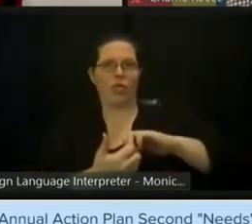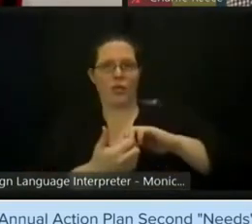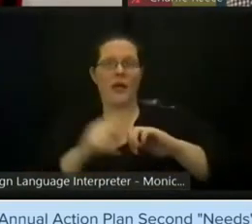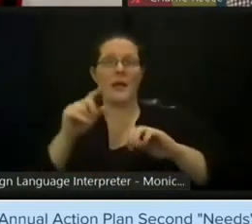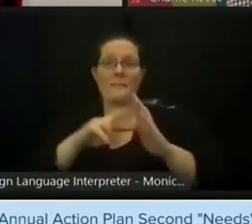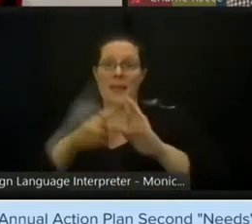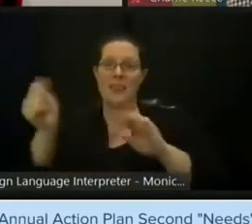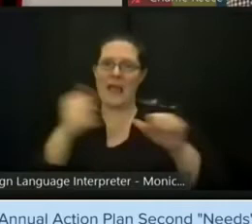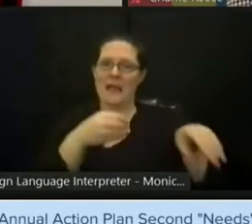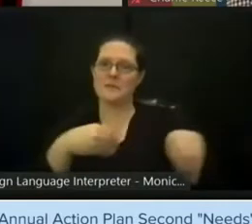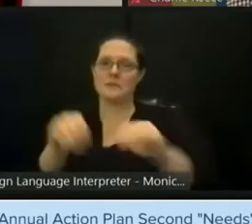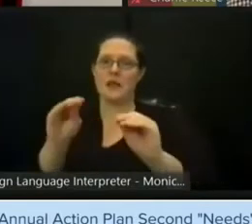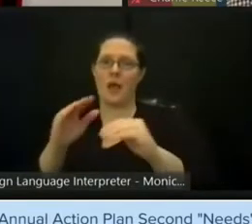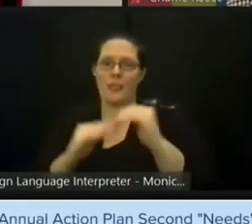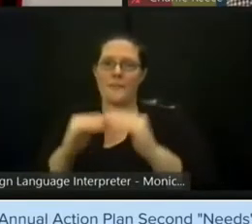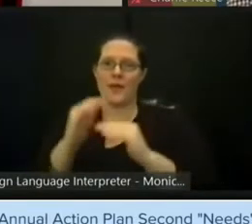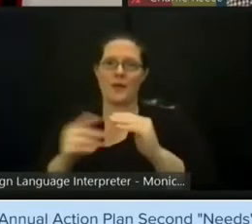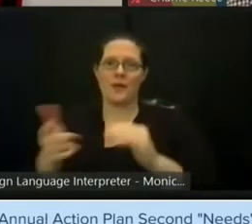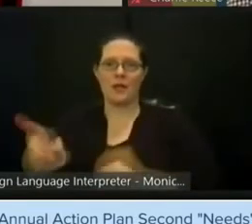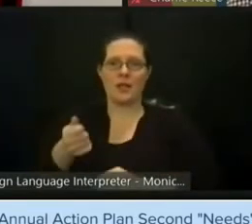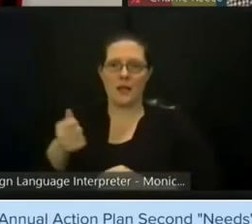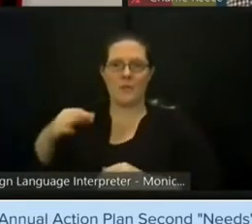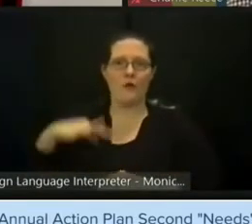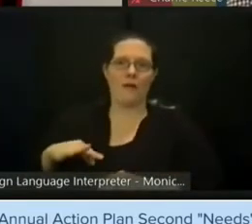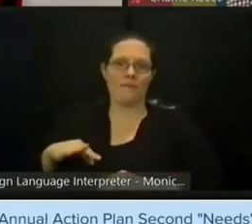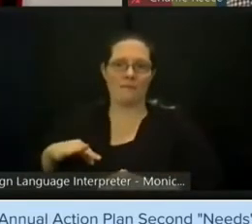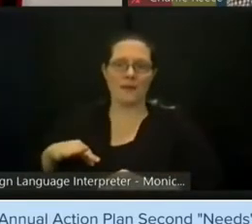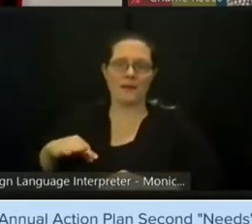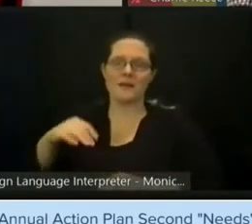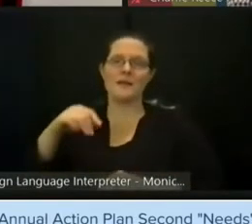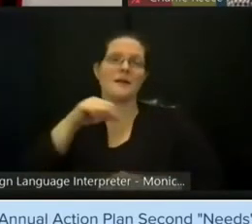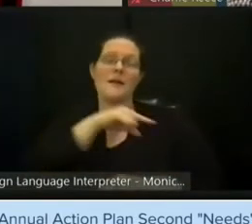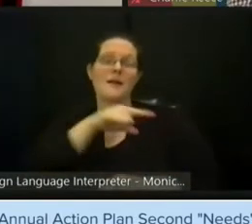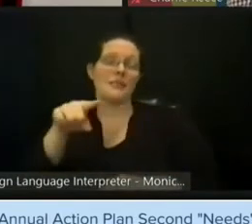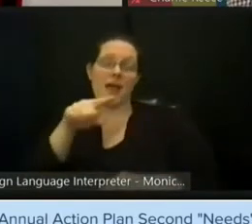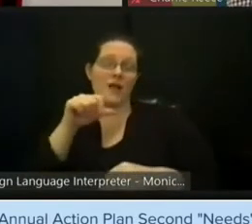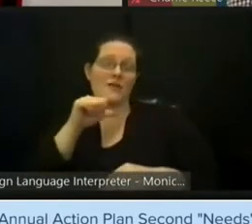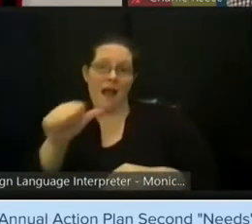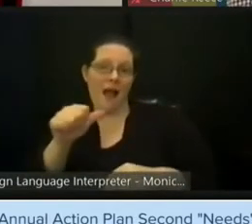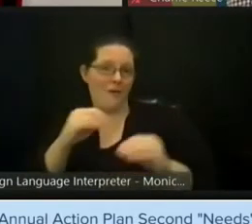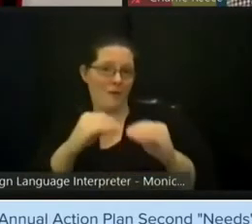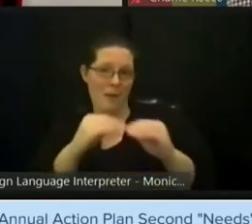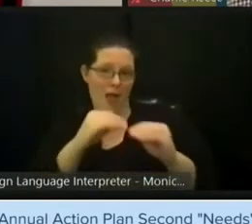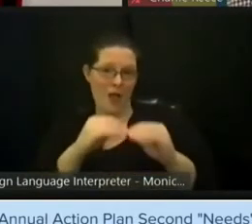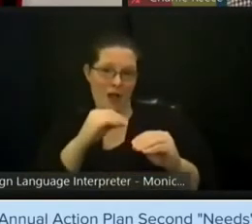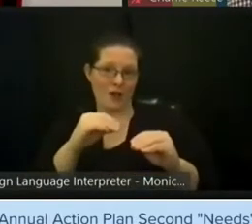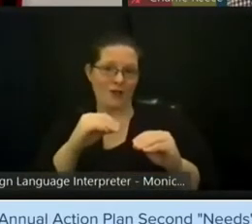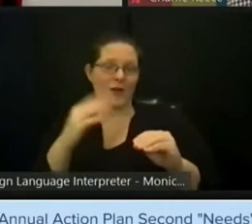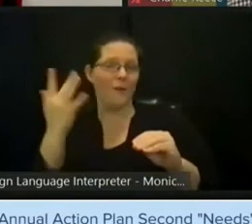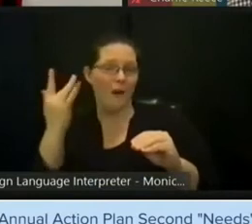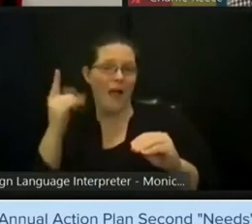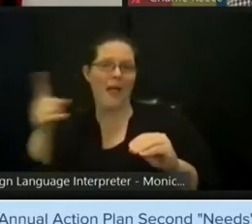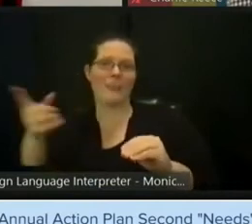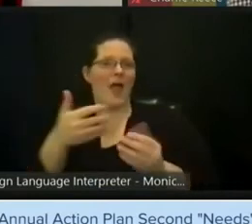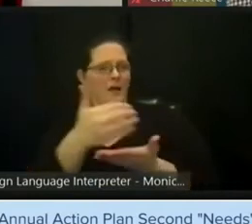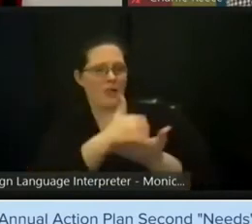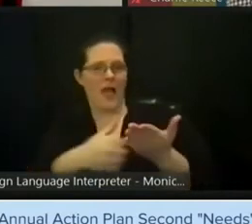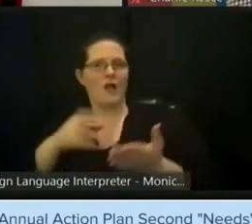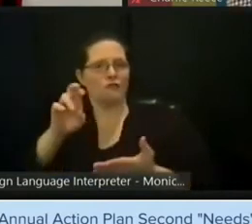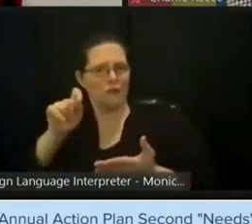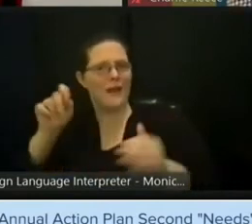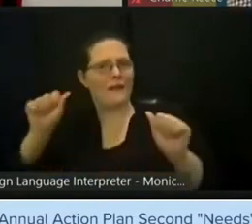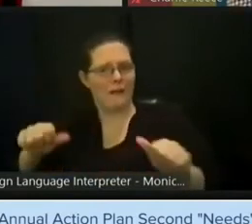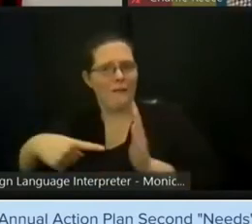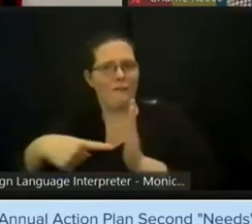building off in a matter of a few years. They refuse to make repairs not because they cannot afford to, they collect enough rent, and they also